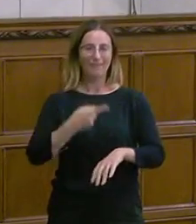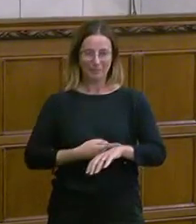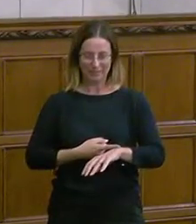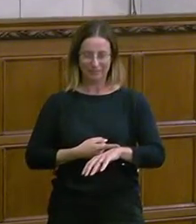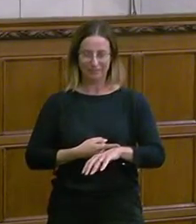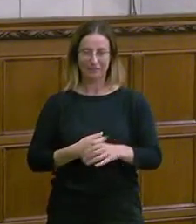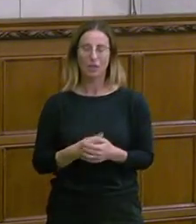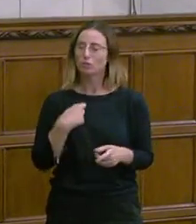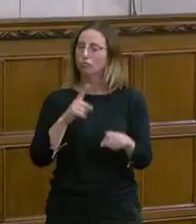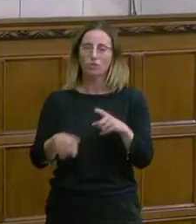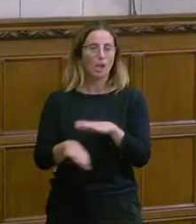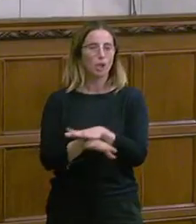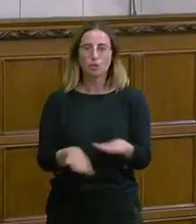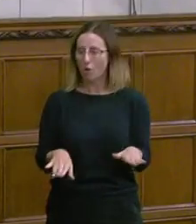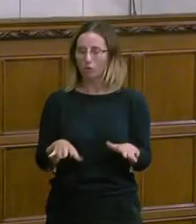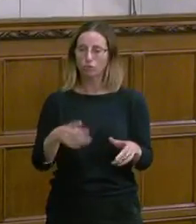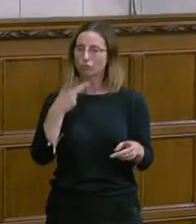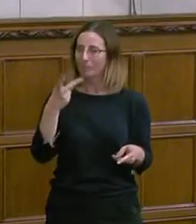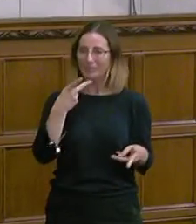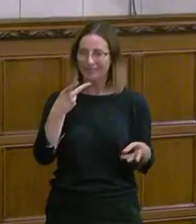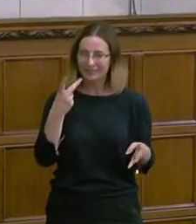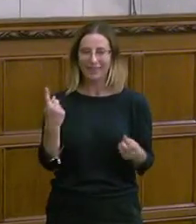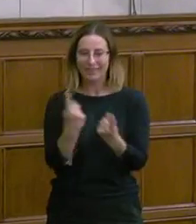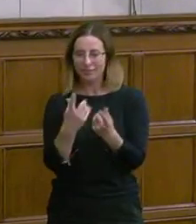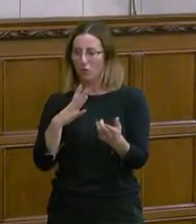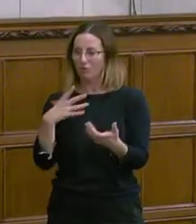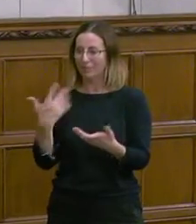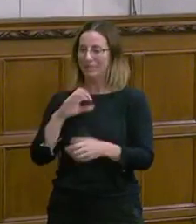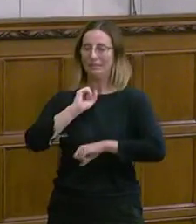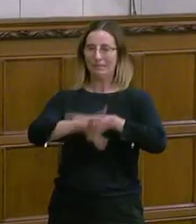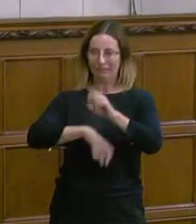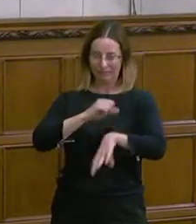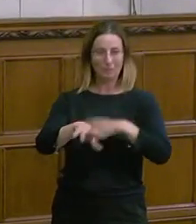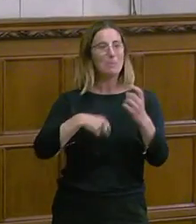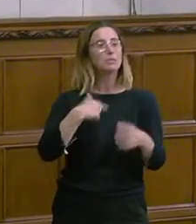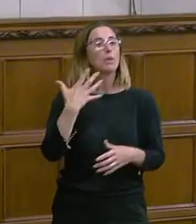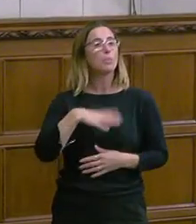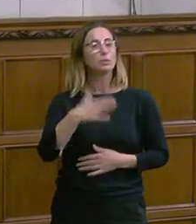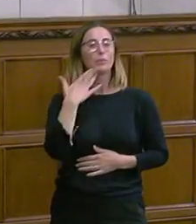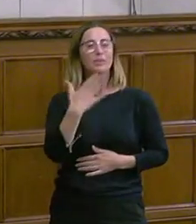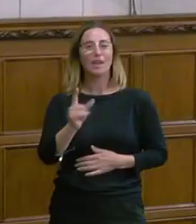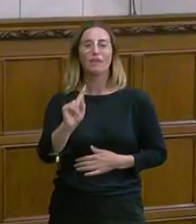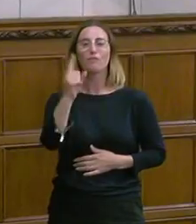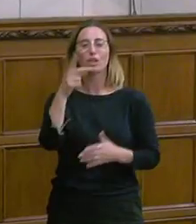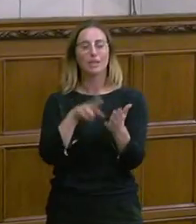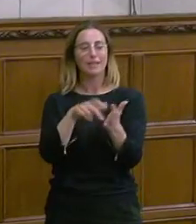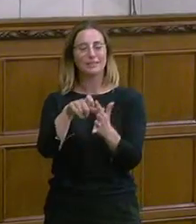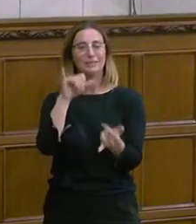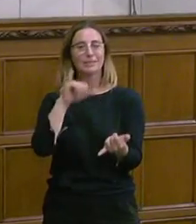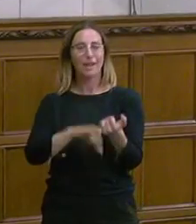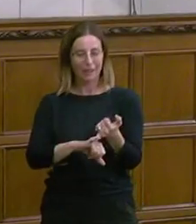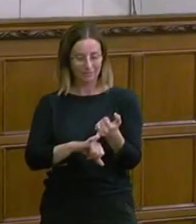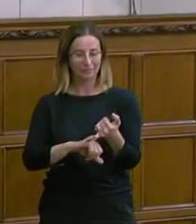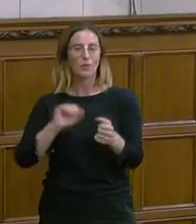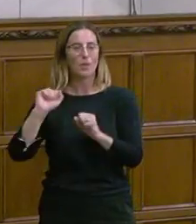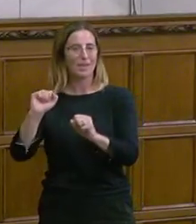I'll try not to repeat anything that's already been said, other than I do want to thank the National Deaf Children's Society for their campaign, Our